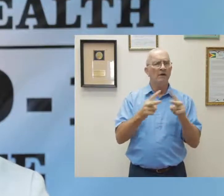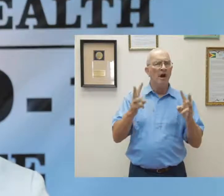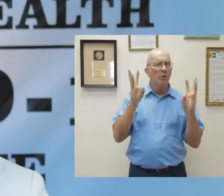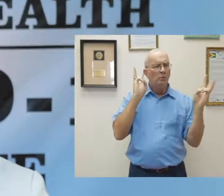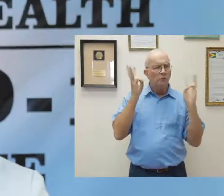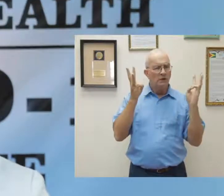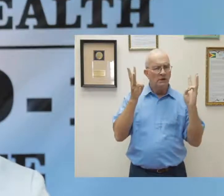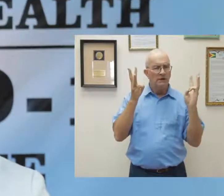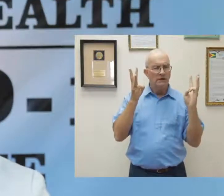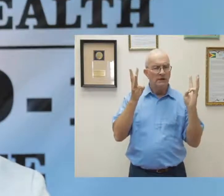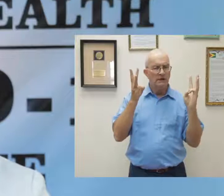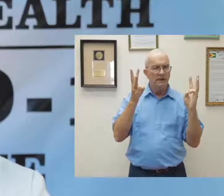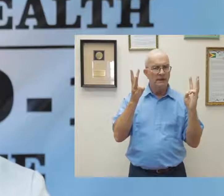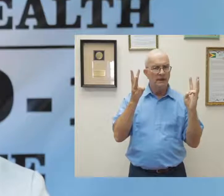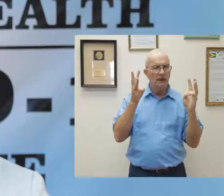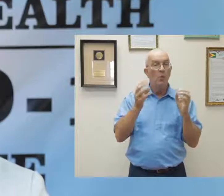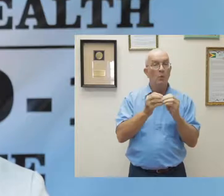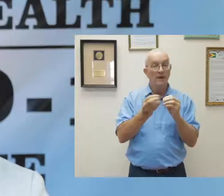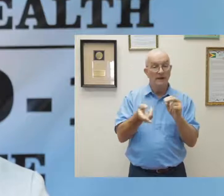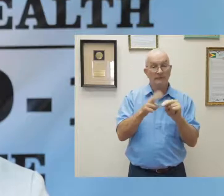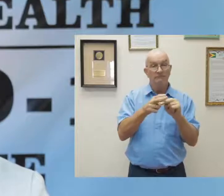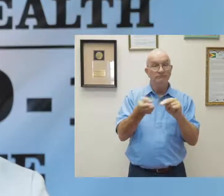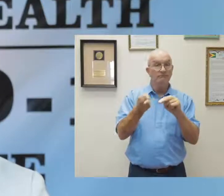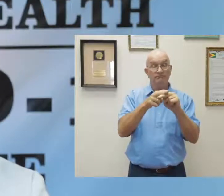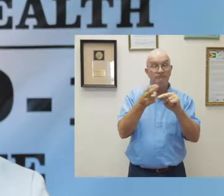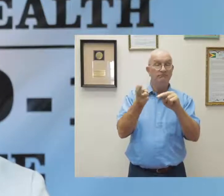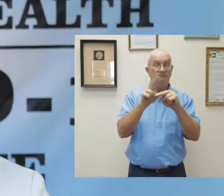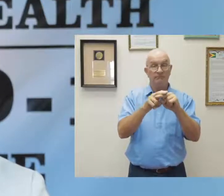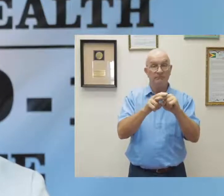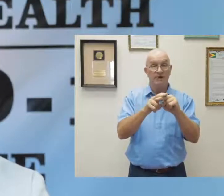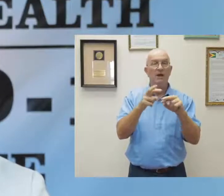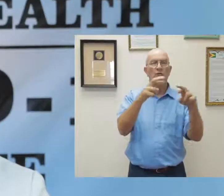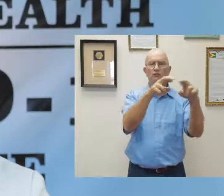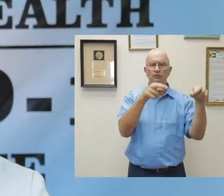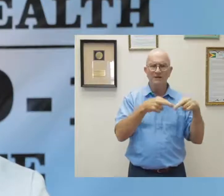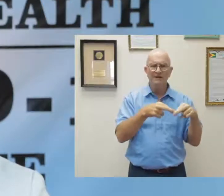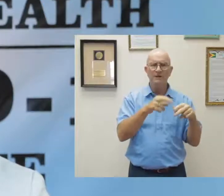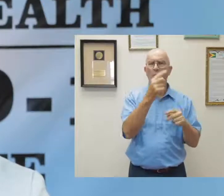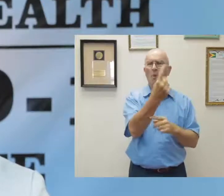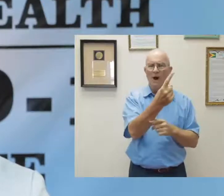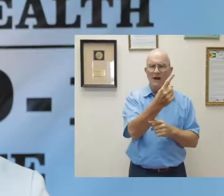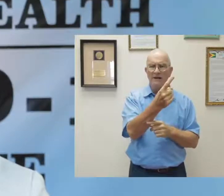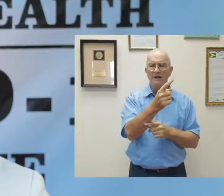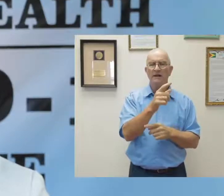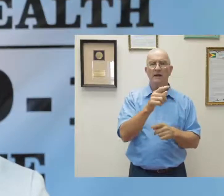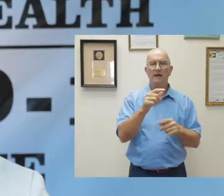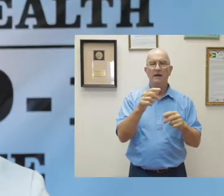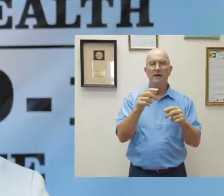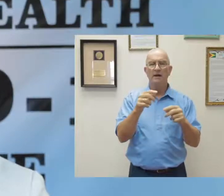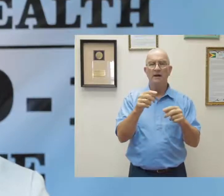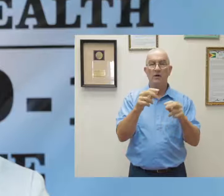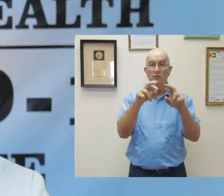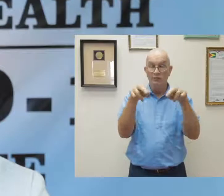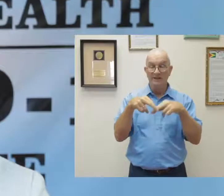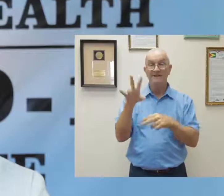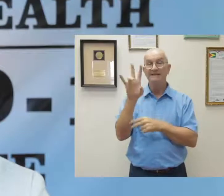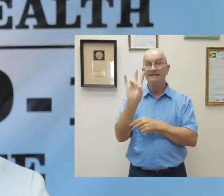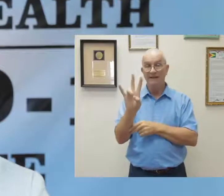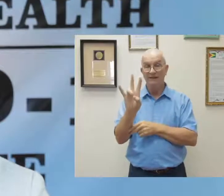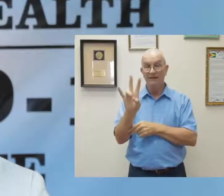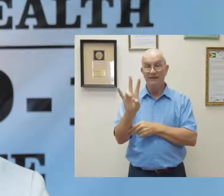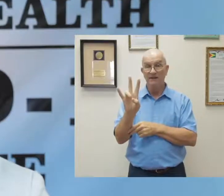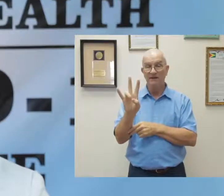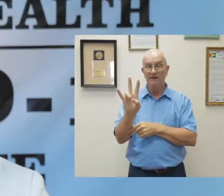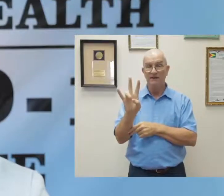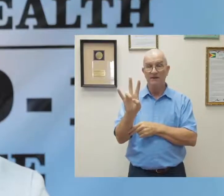concerned with increased cases seen in regions 1, Burima-Waini, and 7,